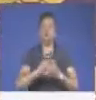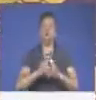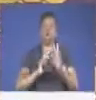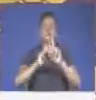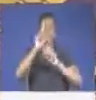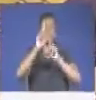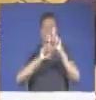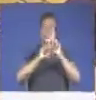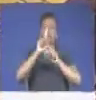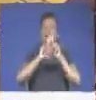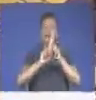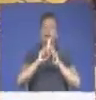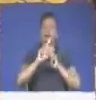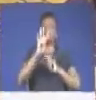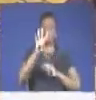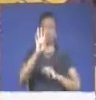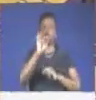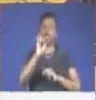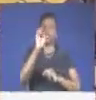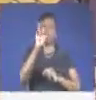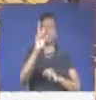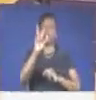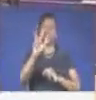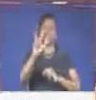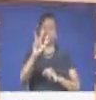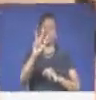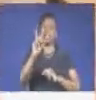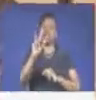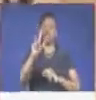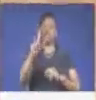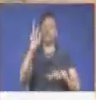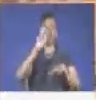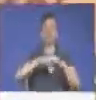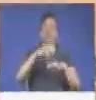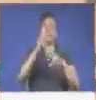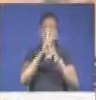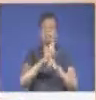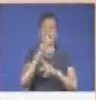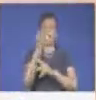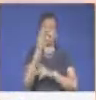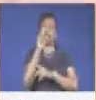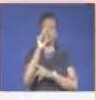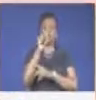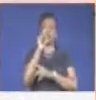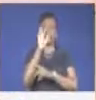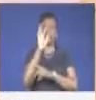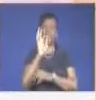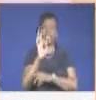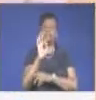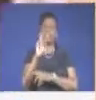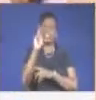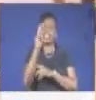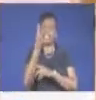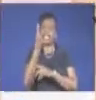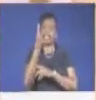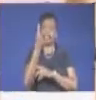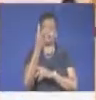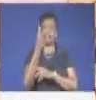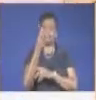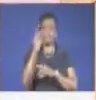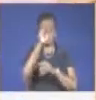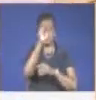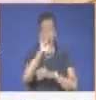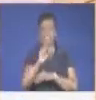season, 403, and also led the league in rebound, 11.9, with a second sophomore season for